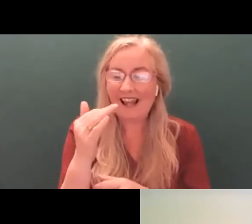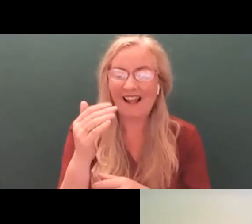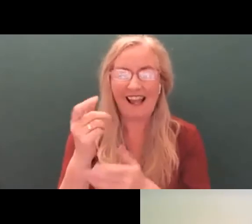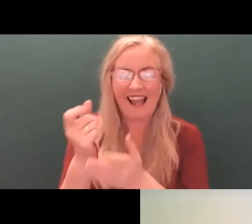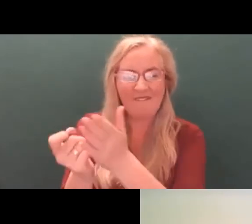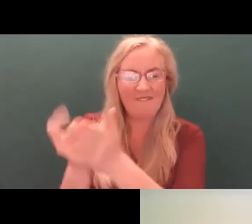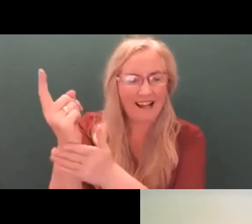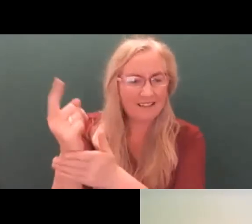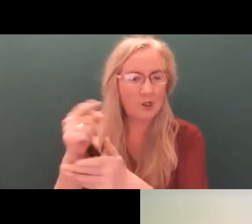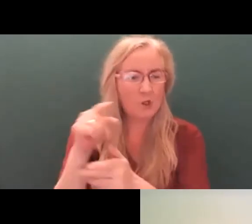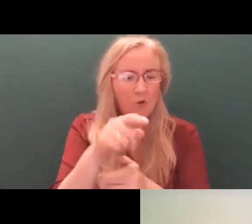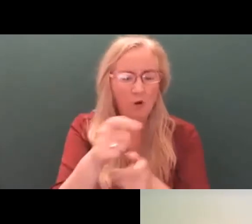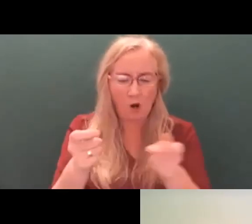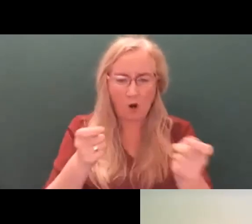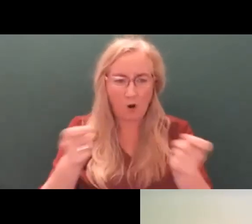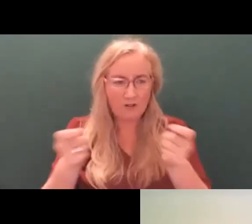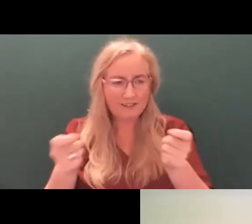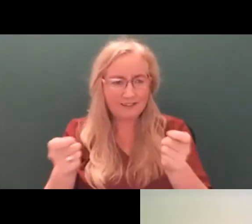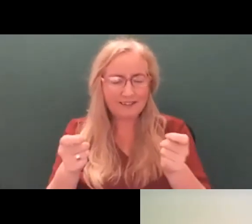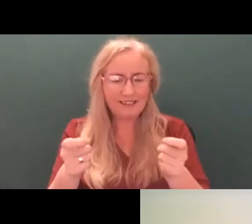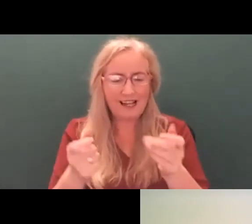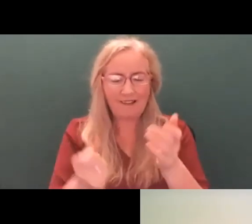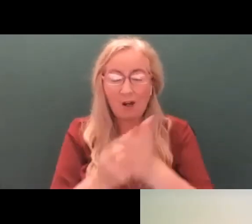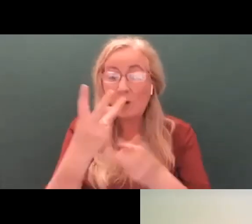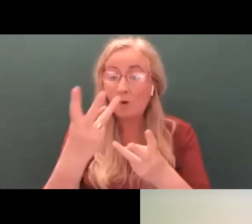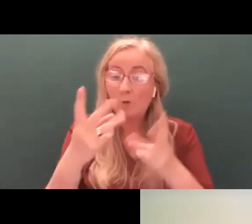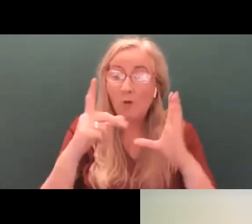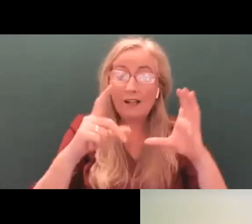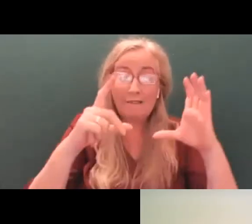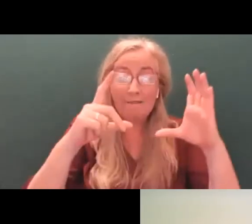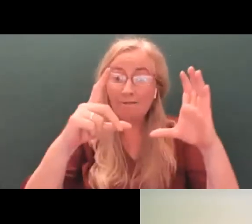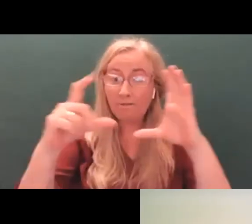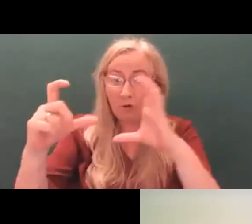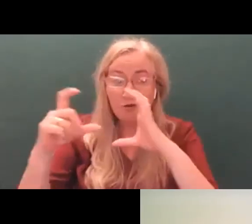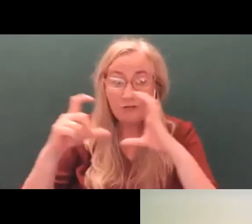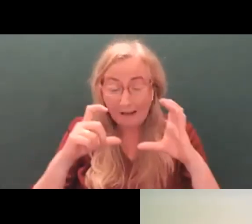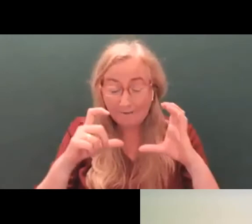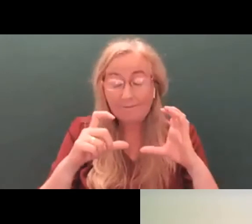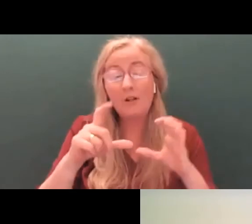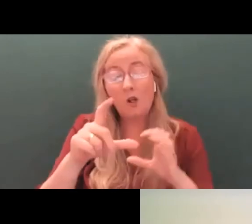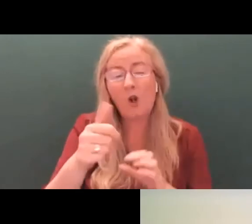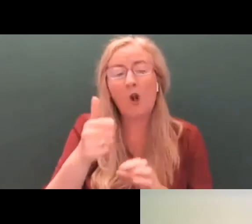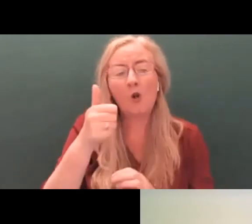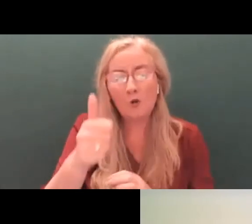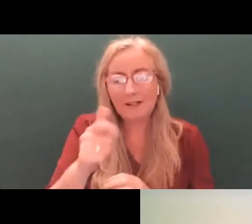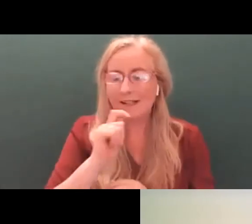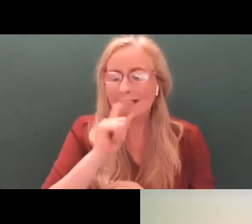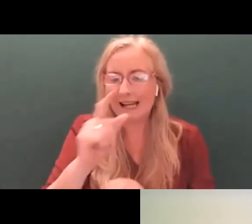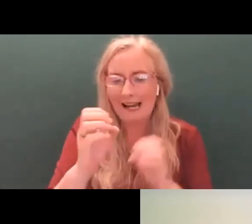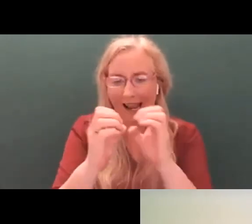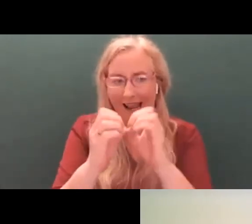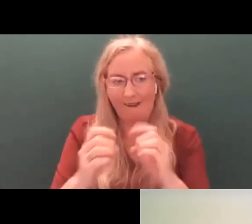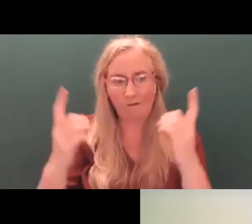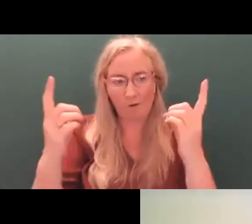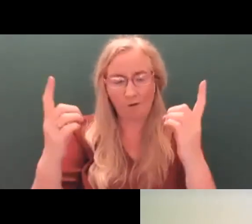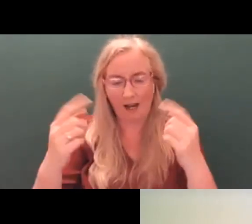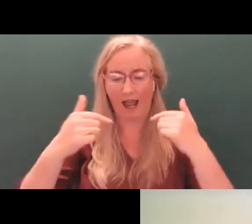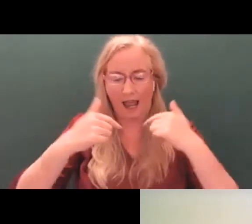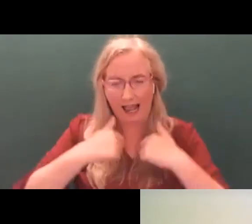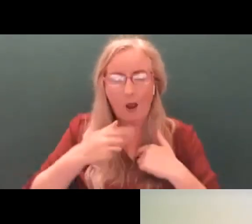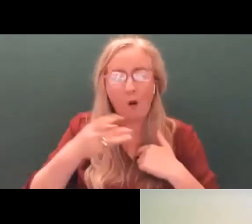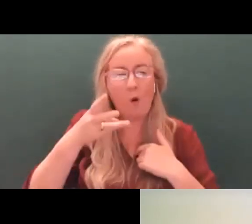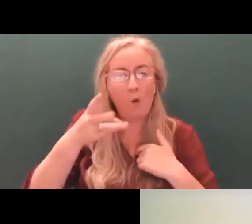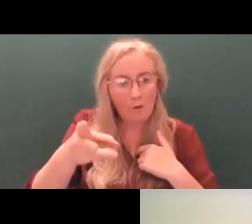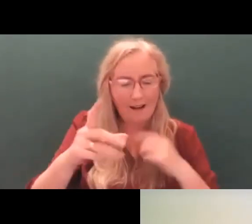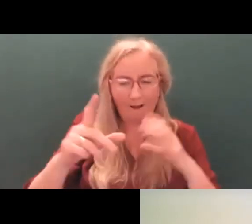hosting an event and you want to take photographs of it, it's good to inform everyone that's there that you are going to take the